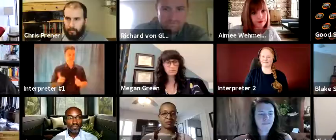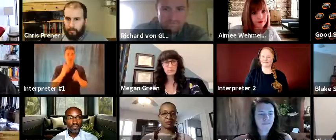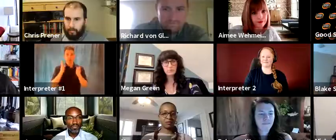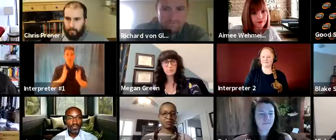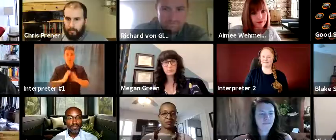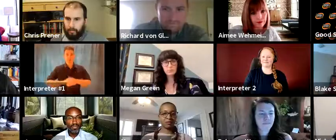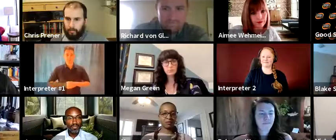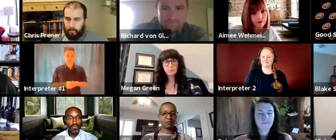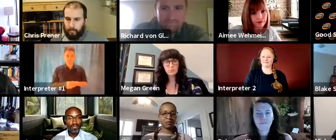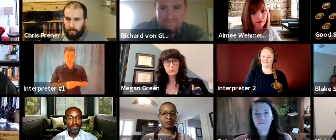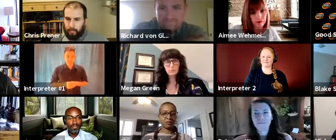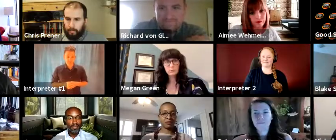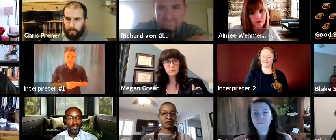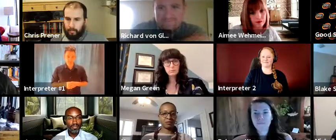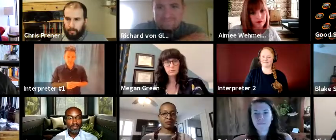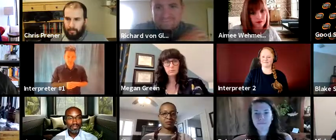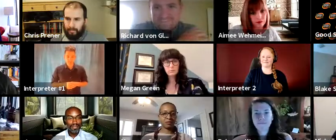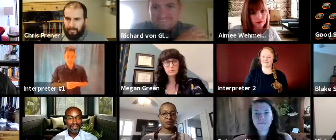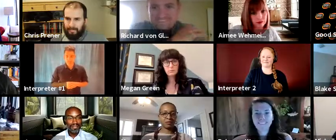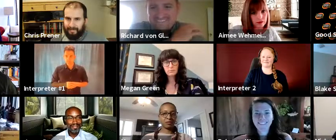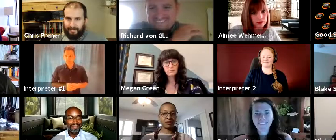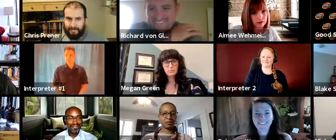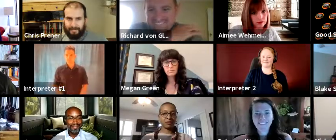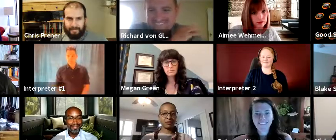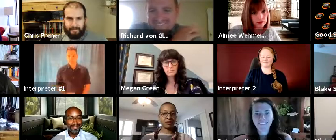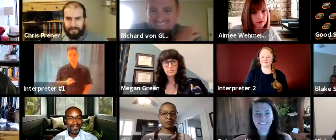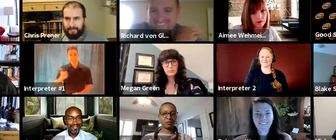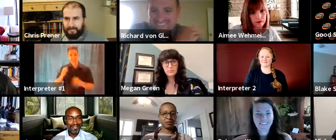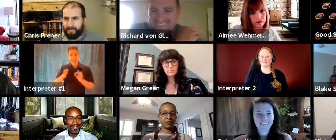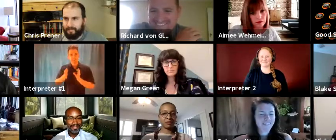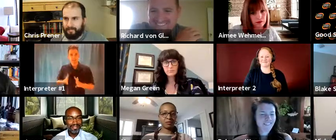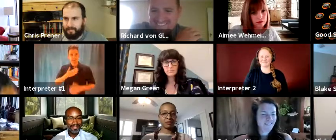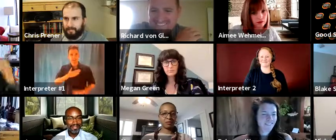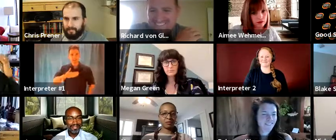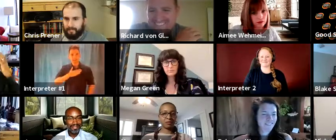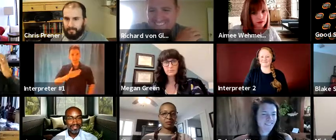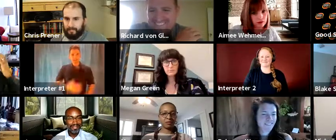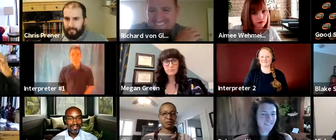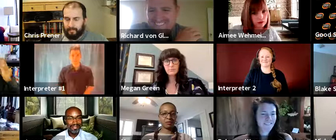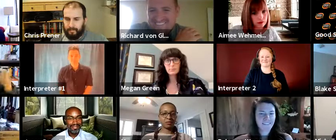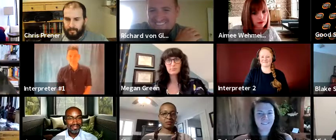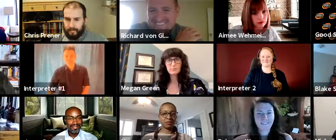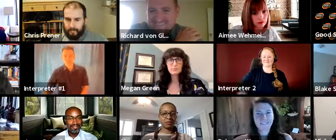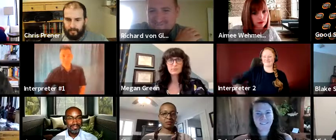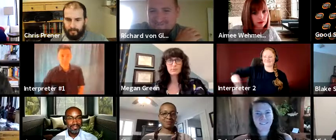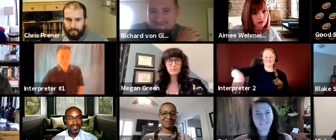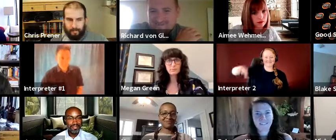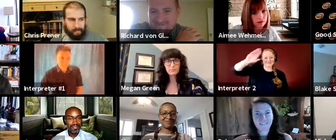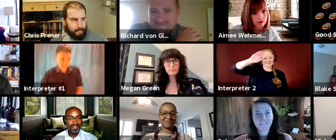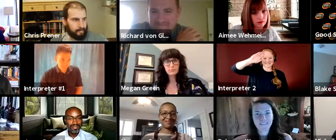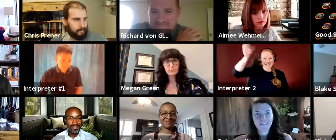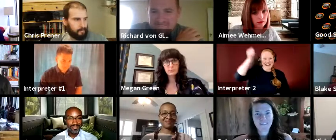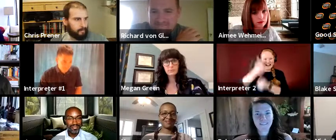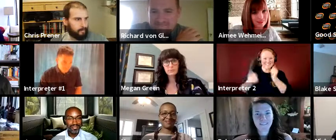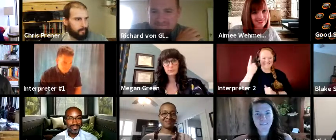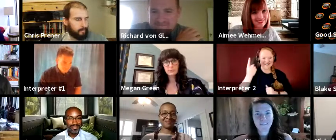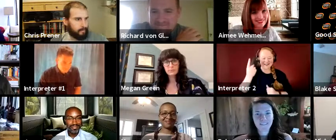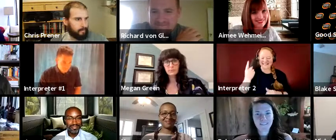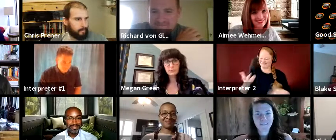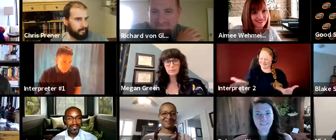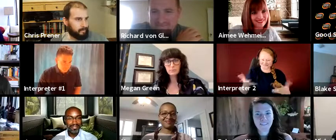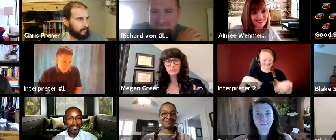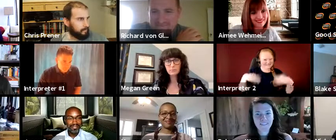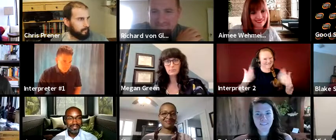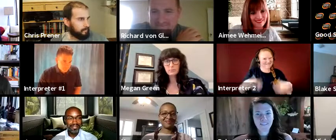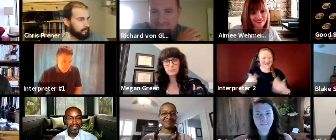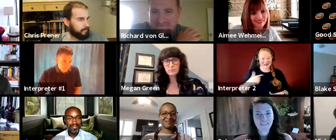Hey, everybody. I can't believe I'm first. This is so awesome. First of all, this group of people is so impressive. I'm just